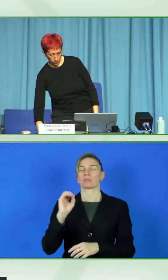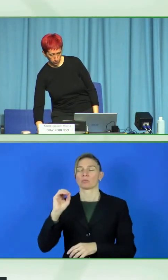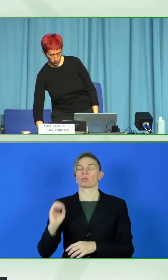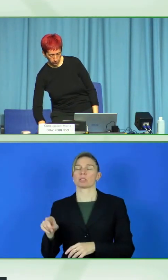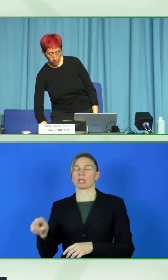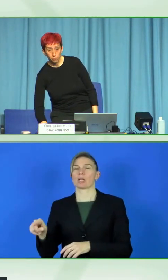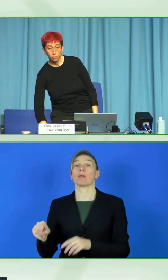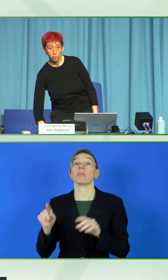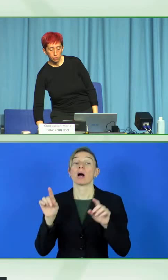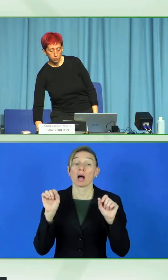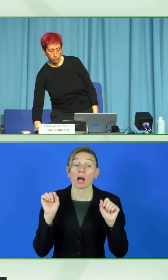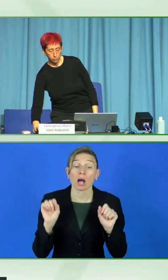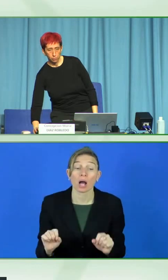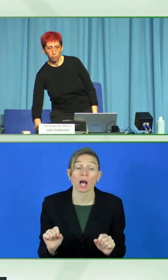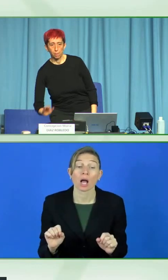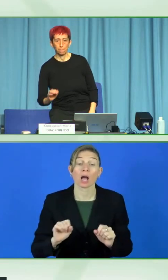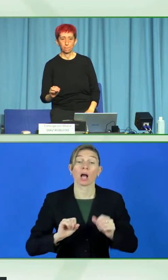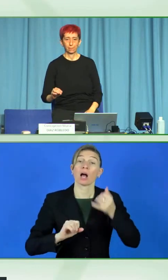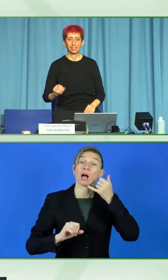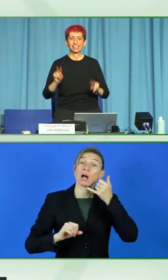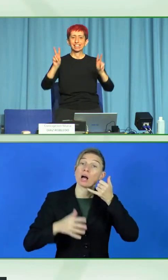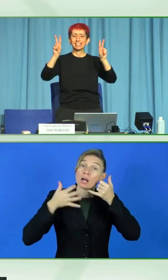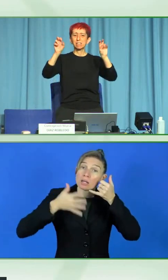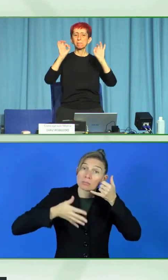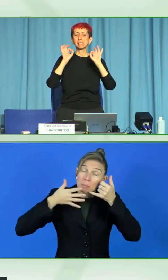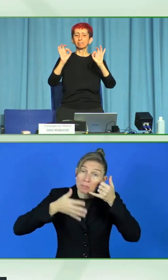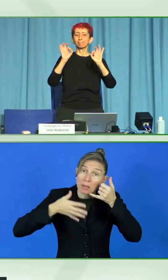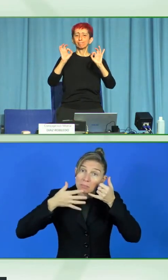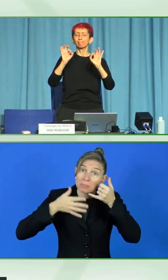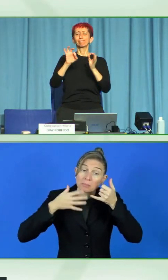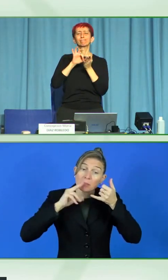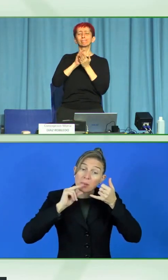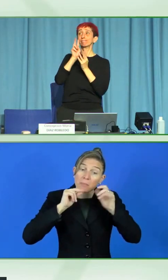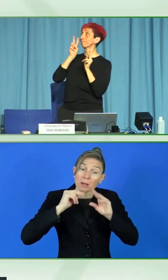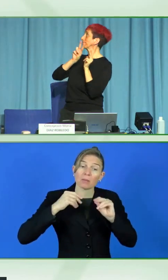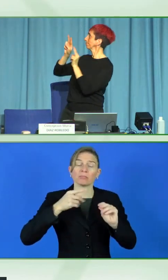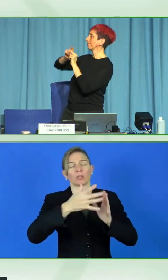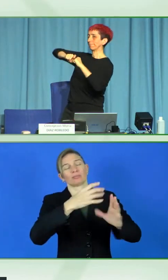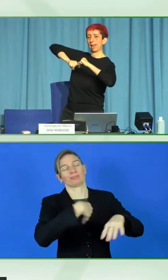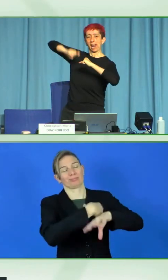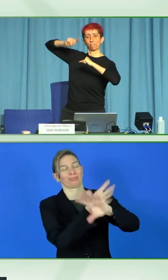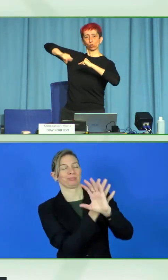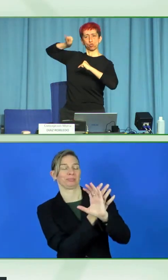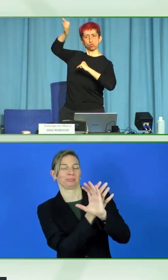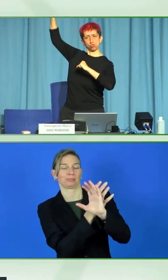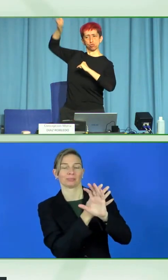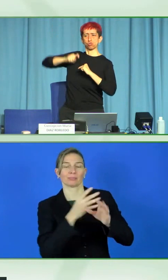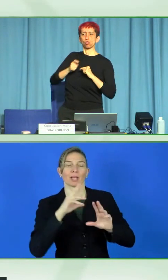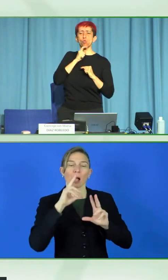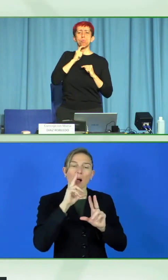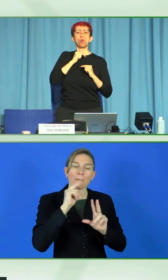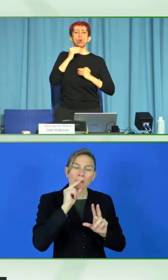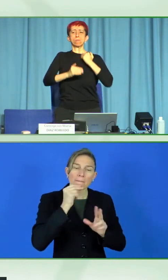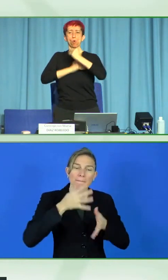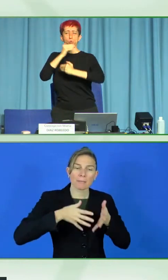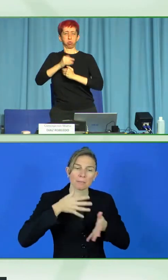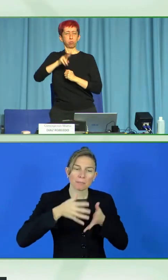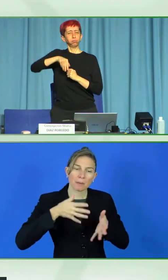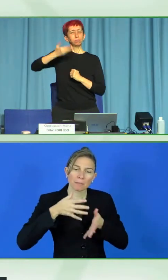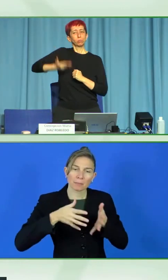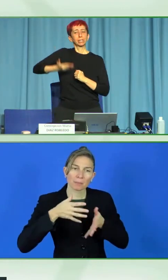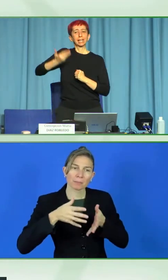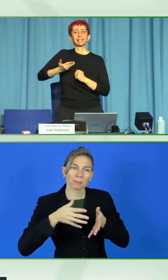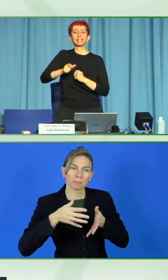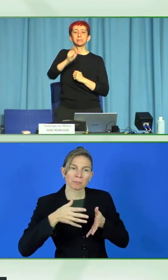and voice or even written text thanks to a chat system. You can see in the slide